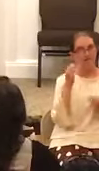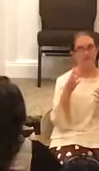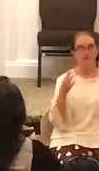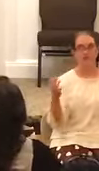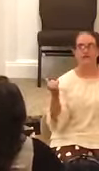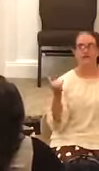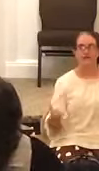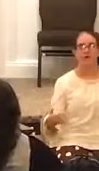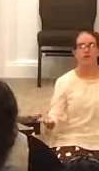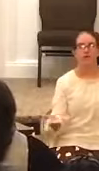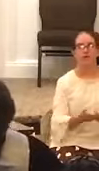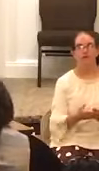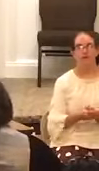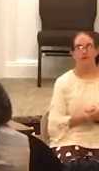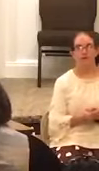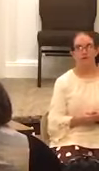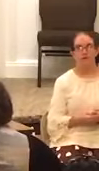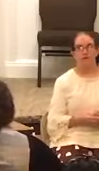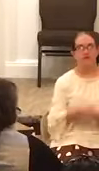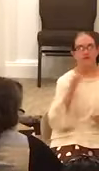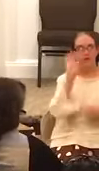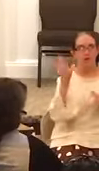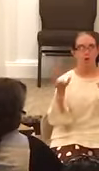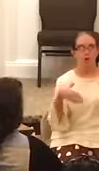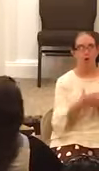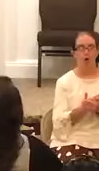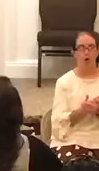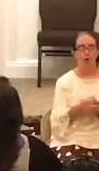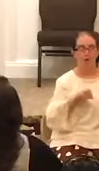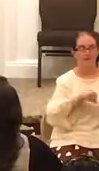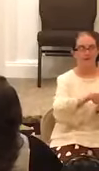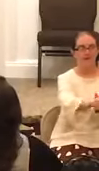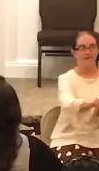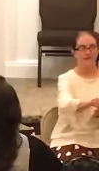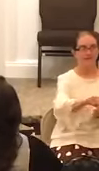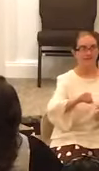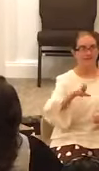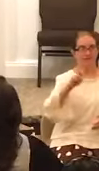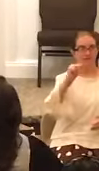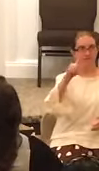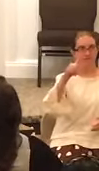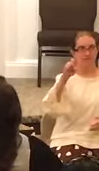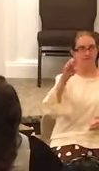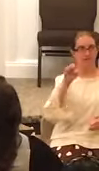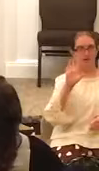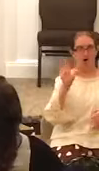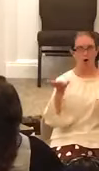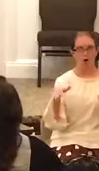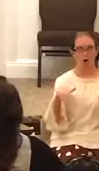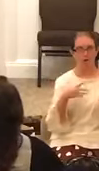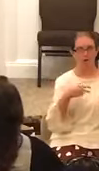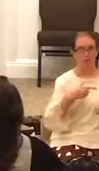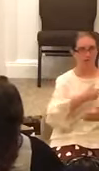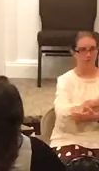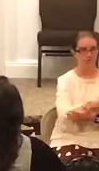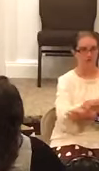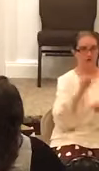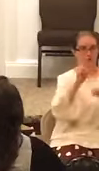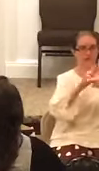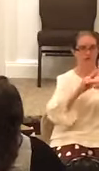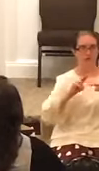here now. Yes, that's why you see all the murder and all the rape and all the drug use and all